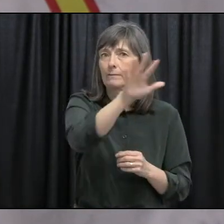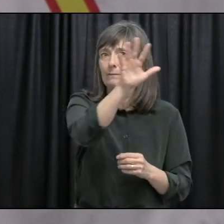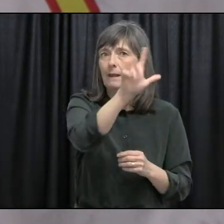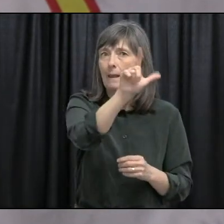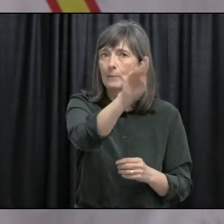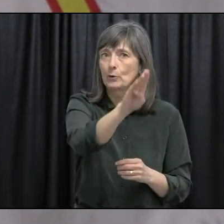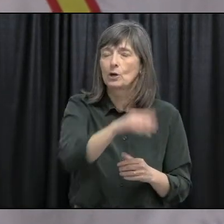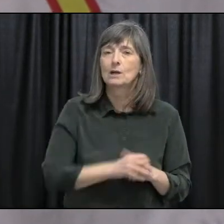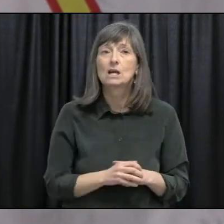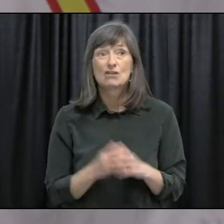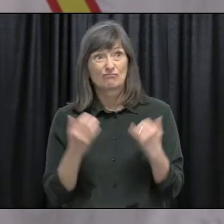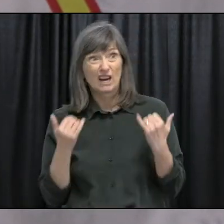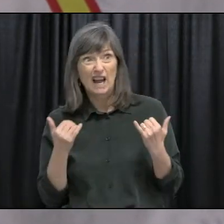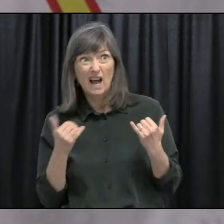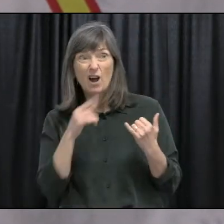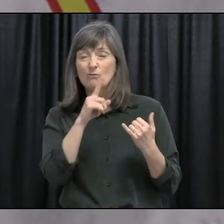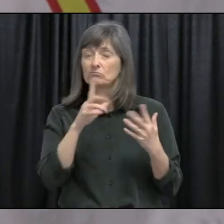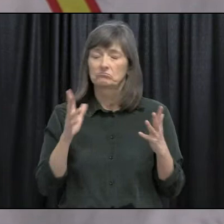on